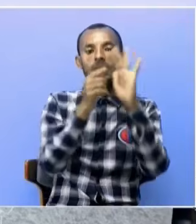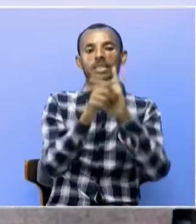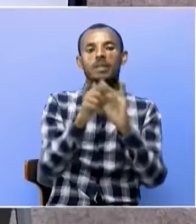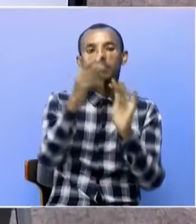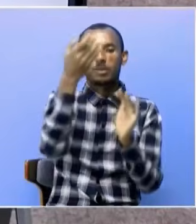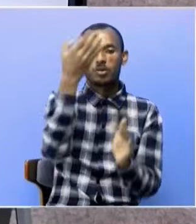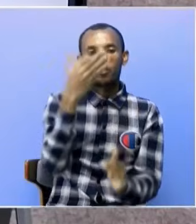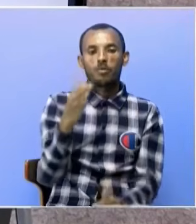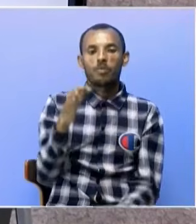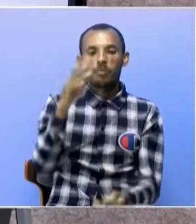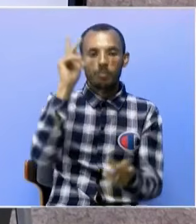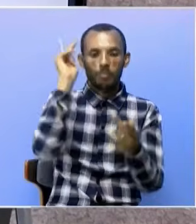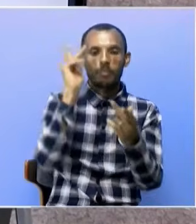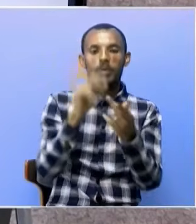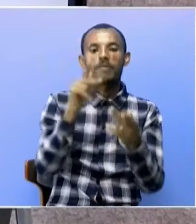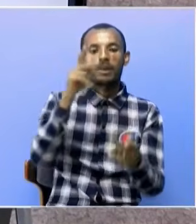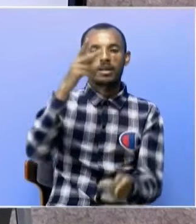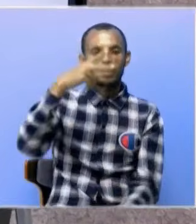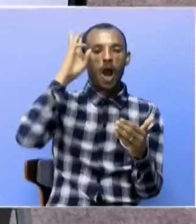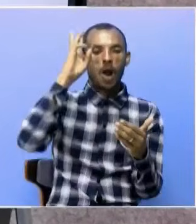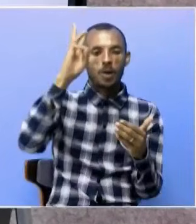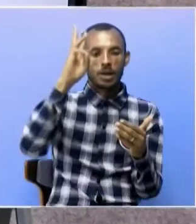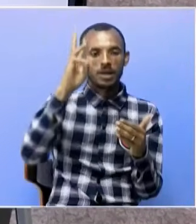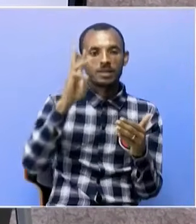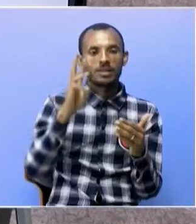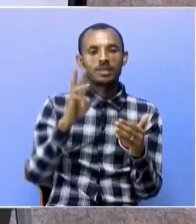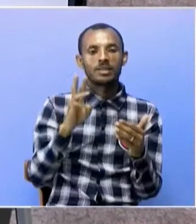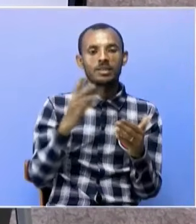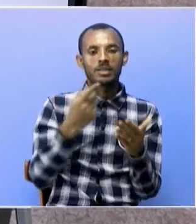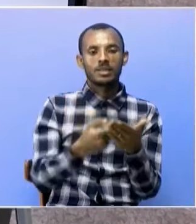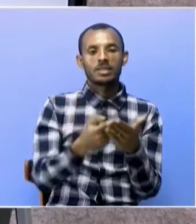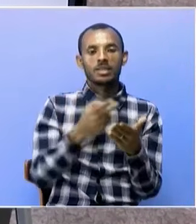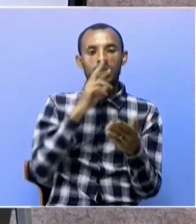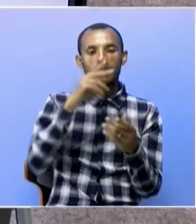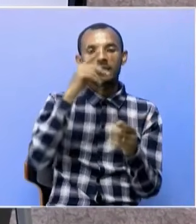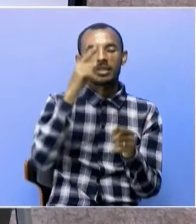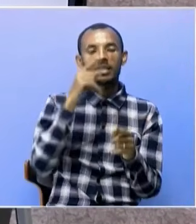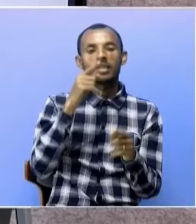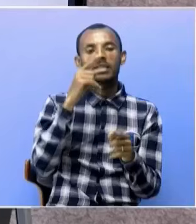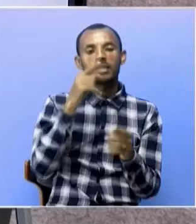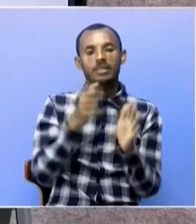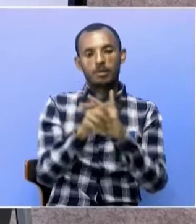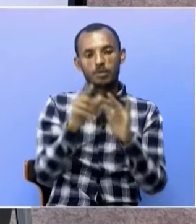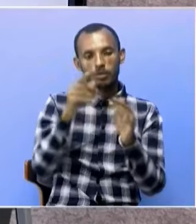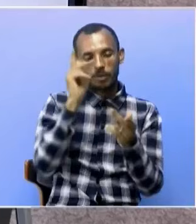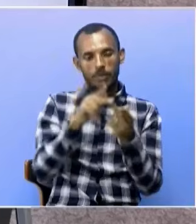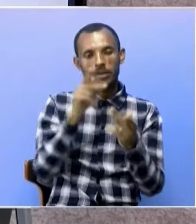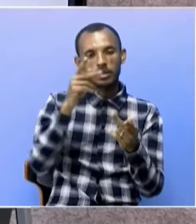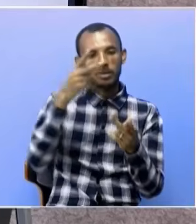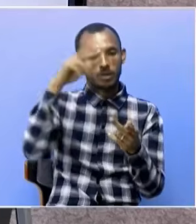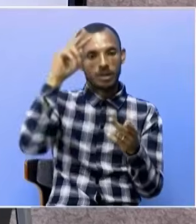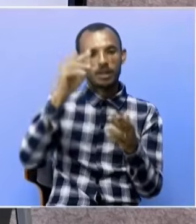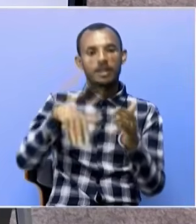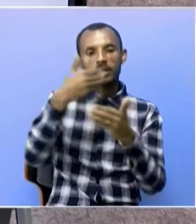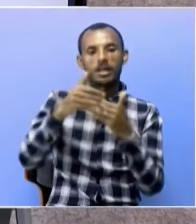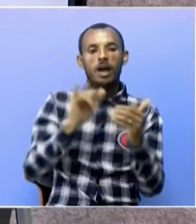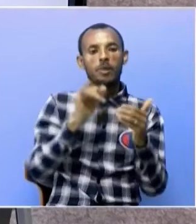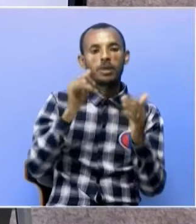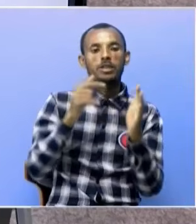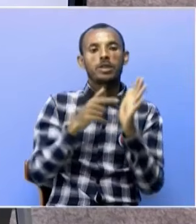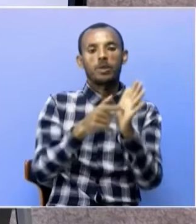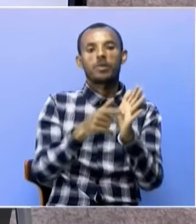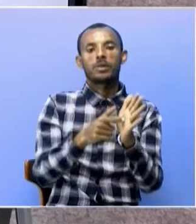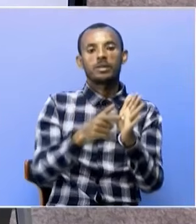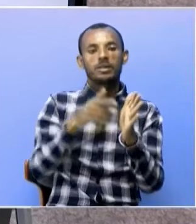examples of a perfect square. Good. So these are the examples of a perfect square. Next, I will show you some